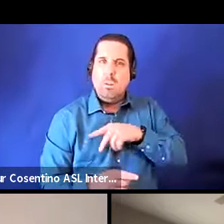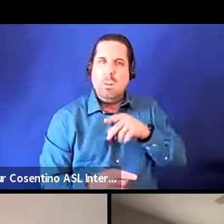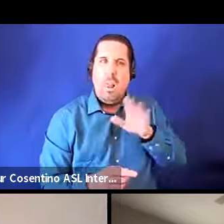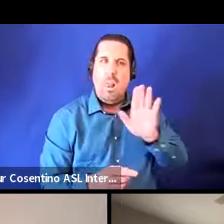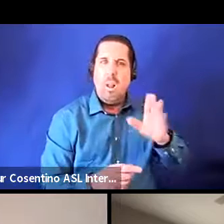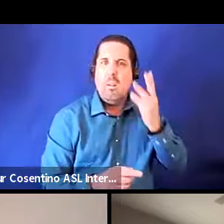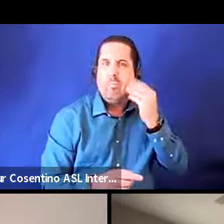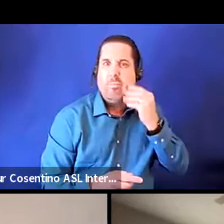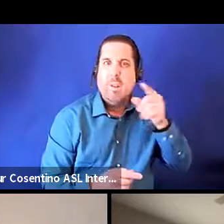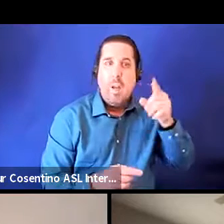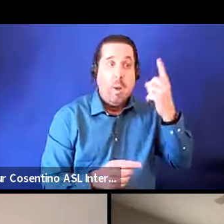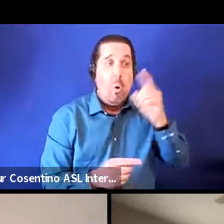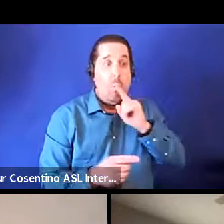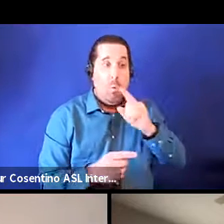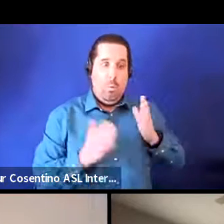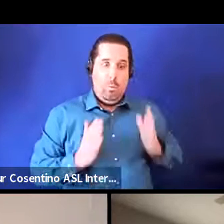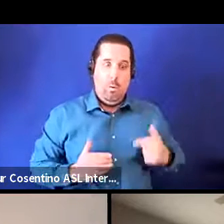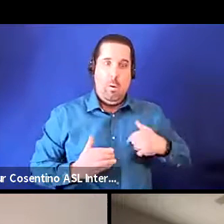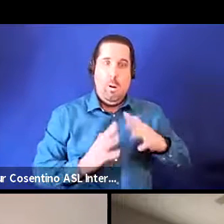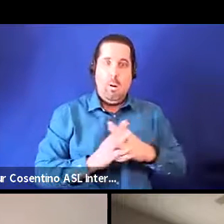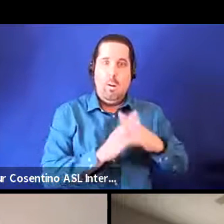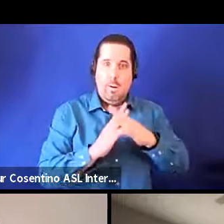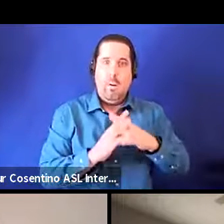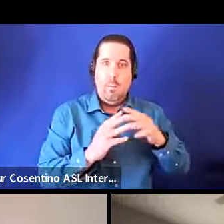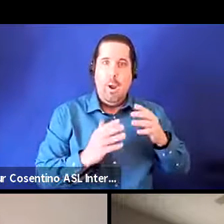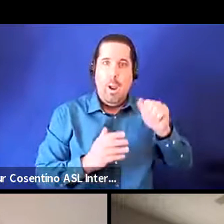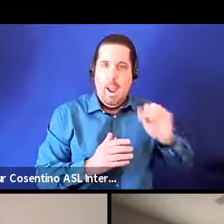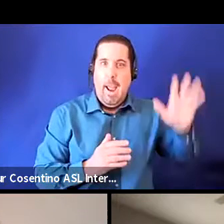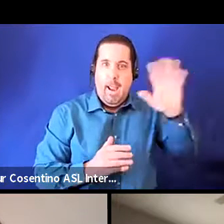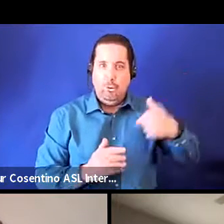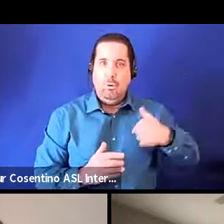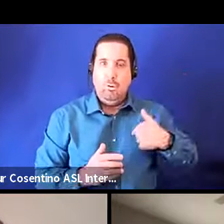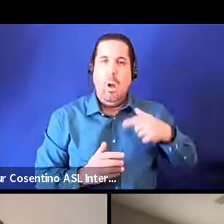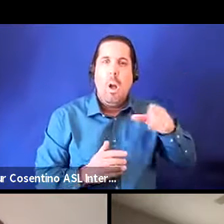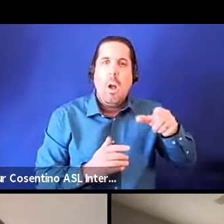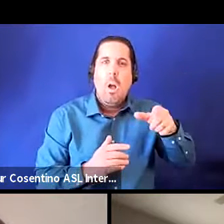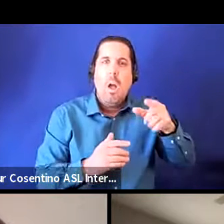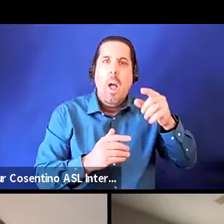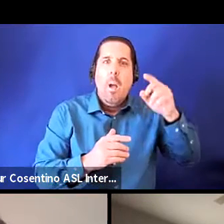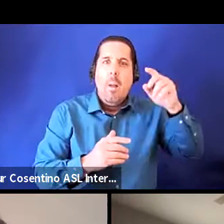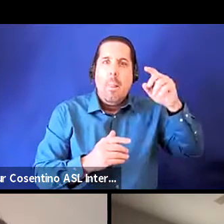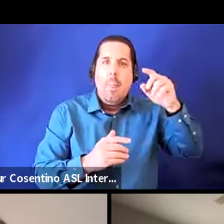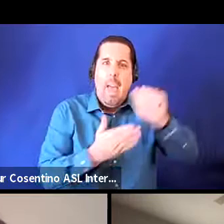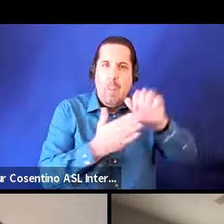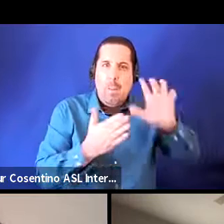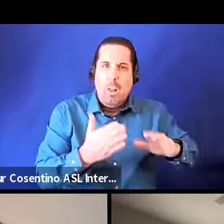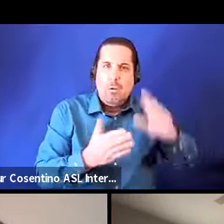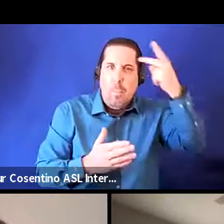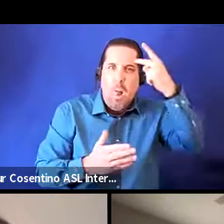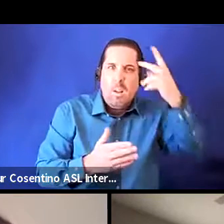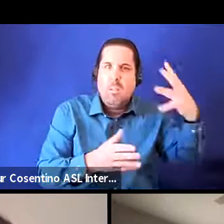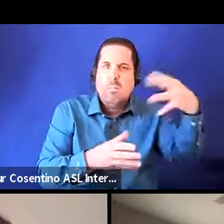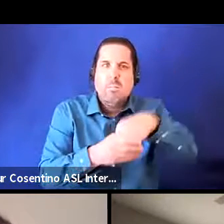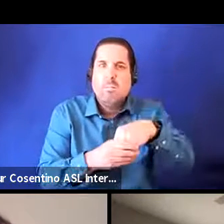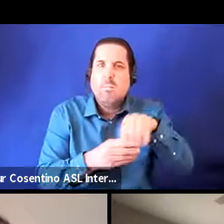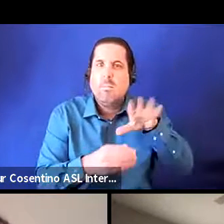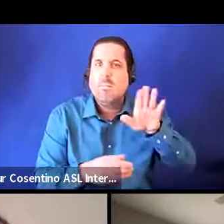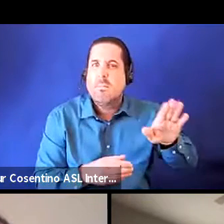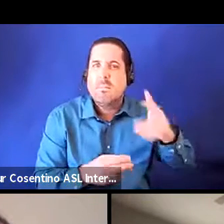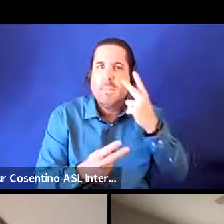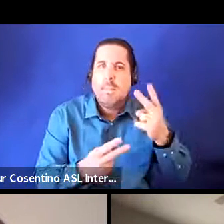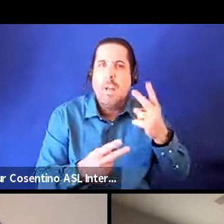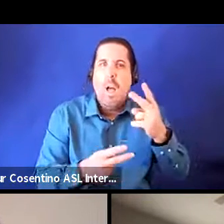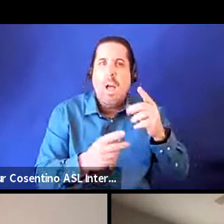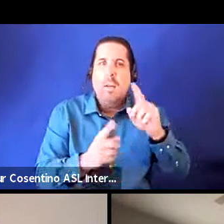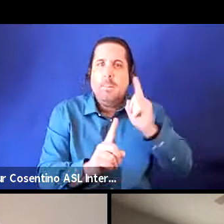American to practice abolitionist politics? And if you could tell us about this through a specific story or set of